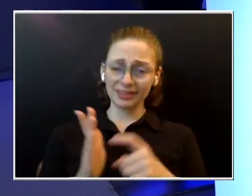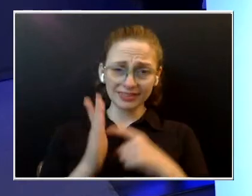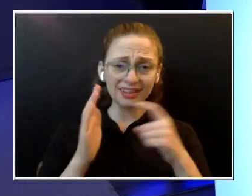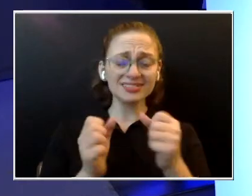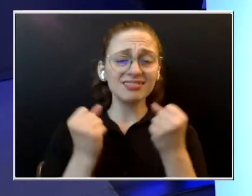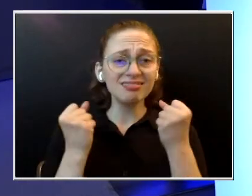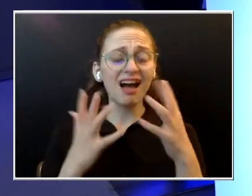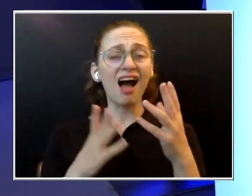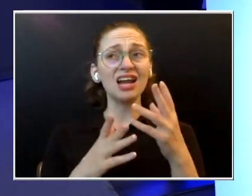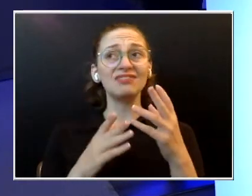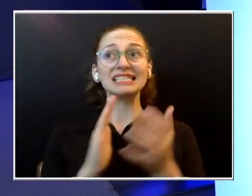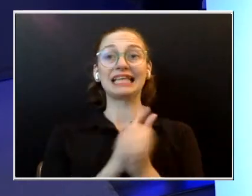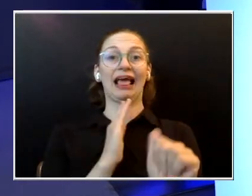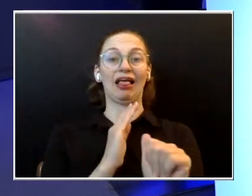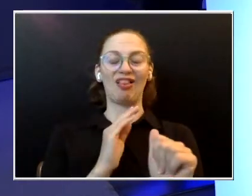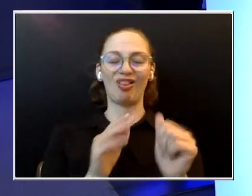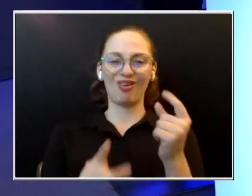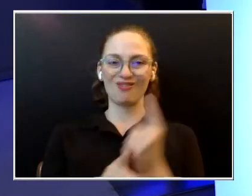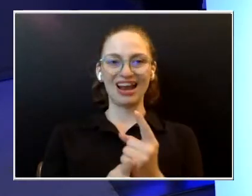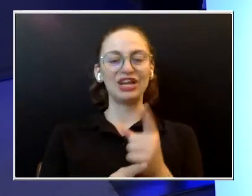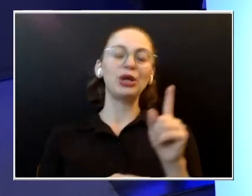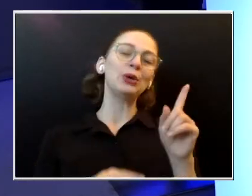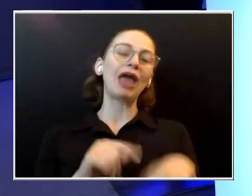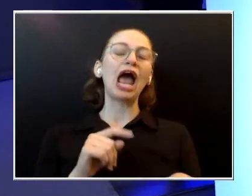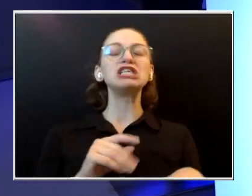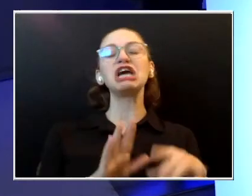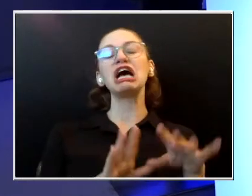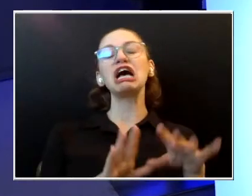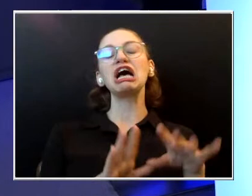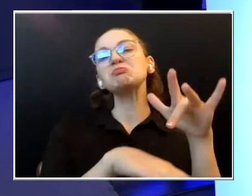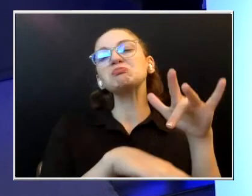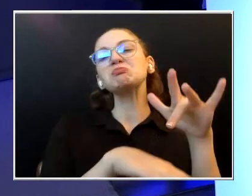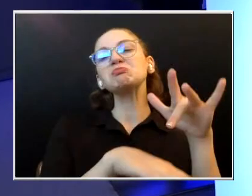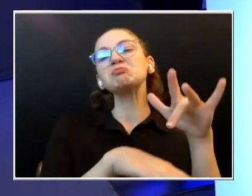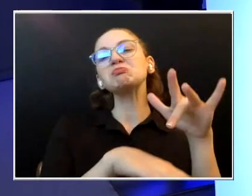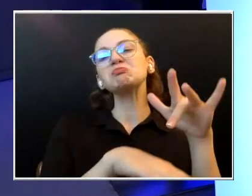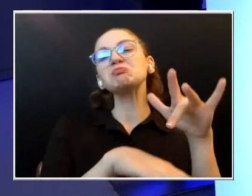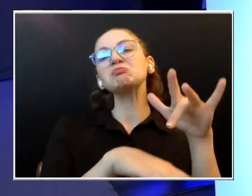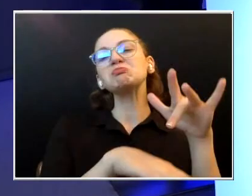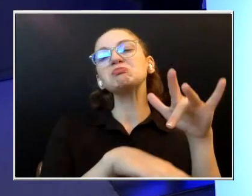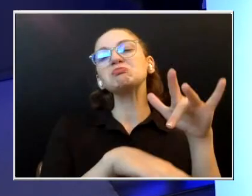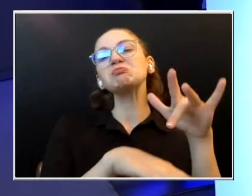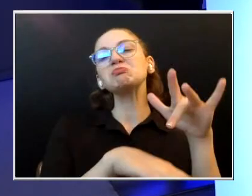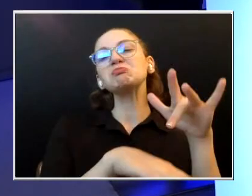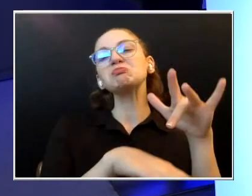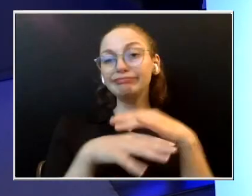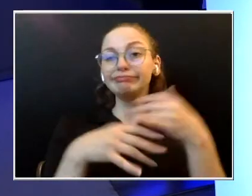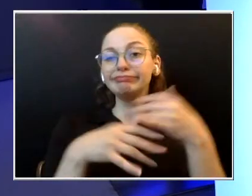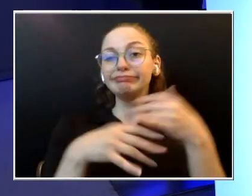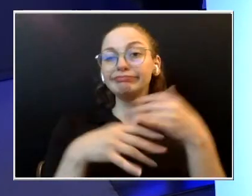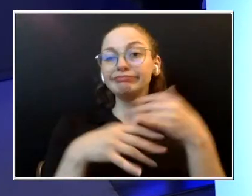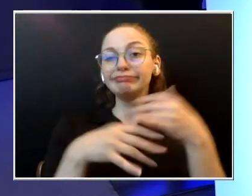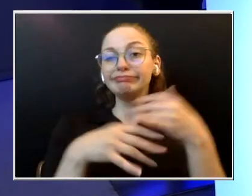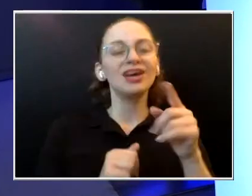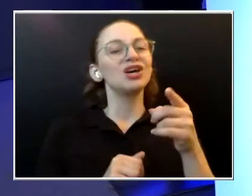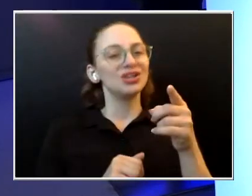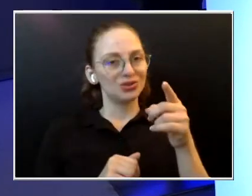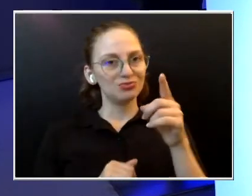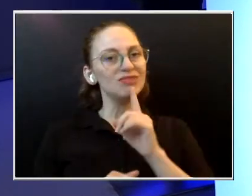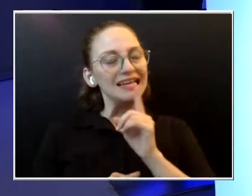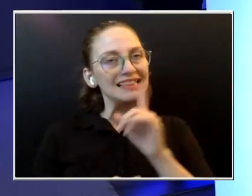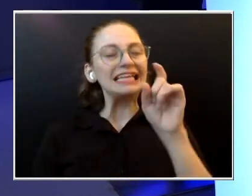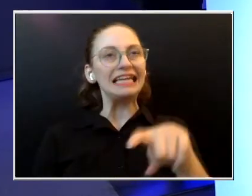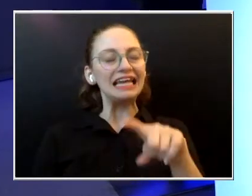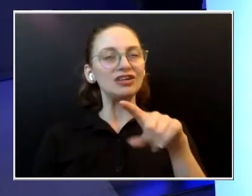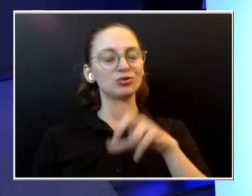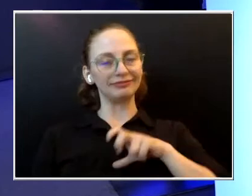want to dabble in and try to do it like in a for-profit enterprise. You really want to try and make sure this is going to be helping people. There's a lot of work to be done. So we got protons,